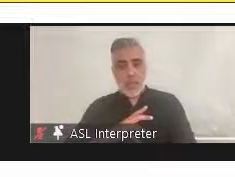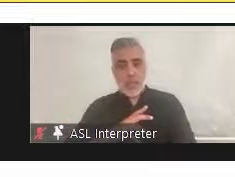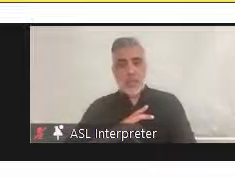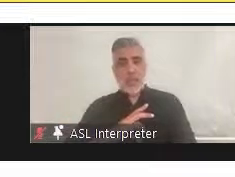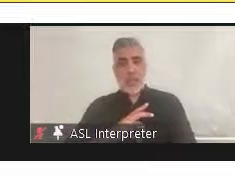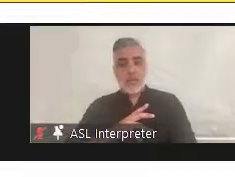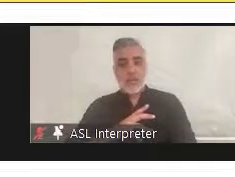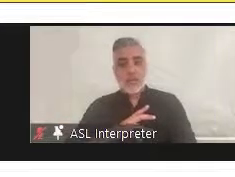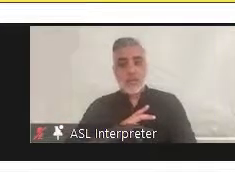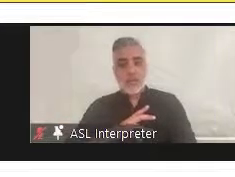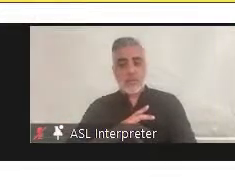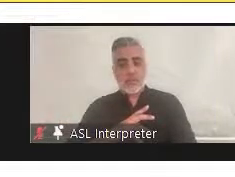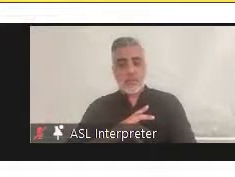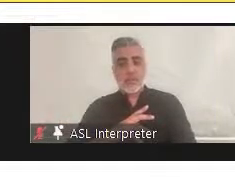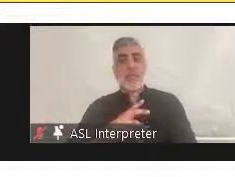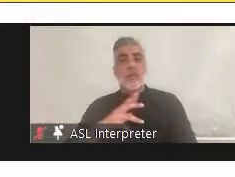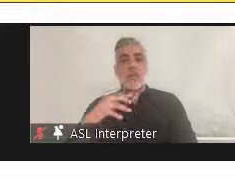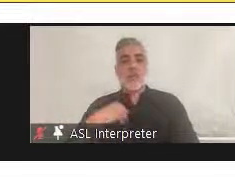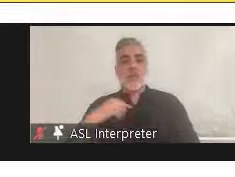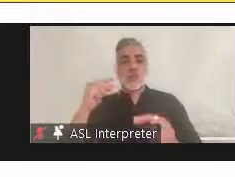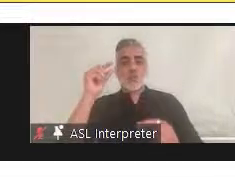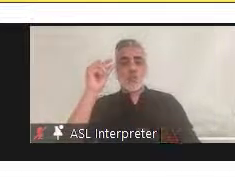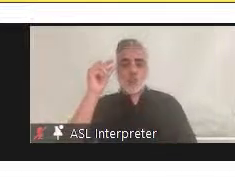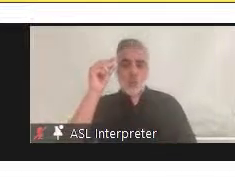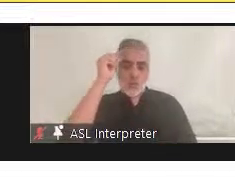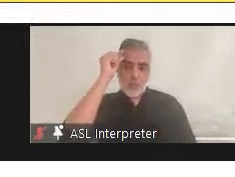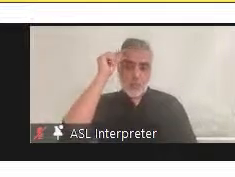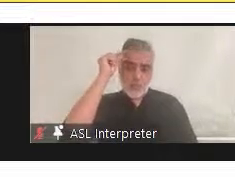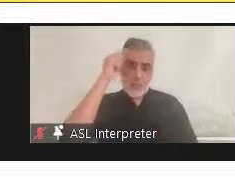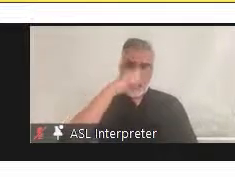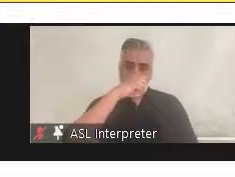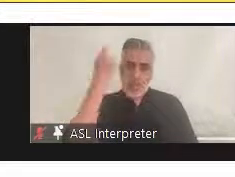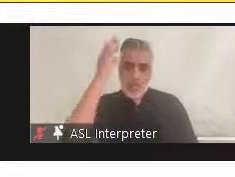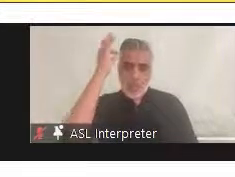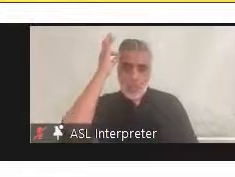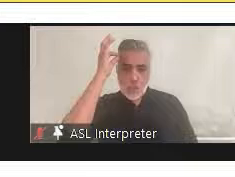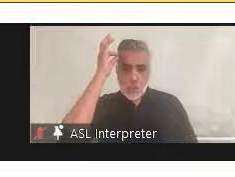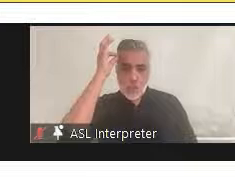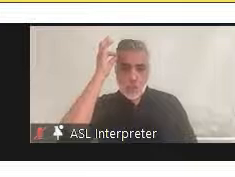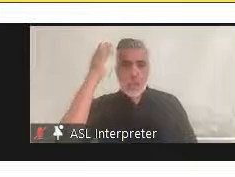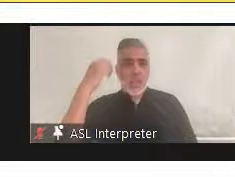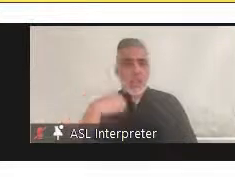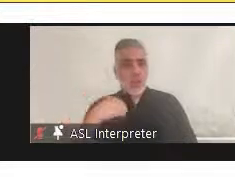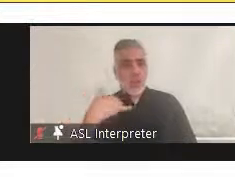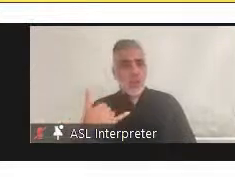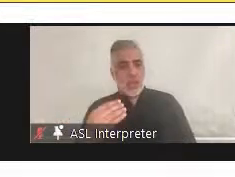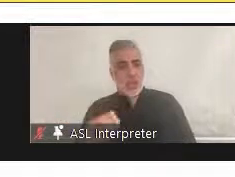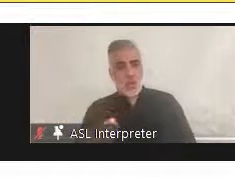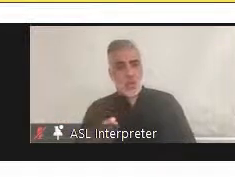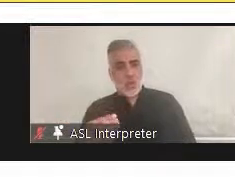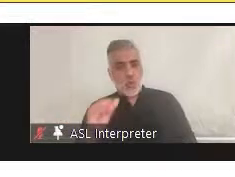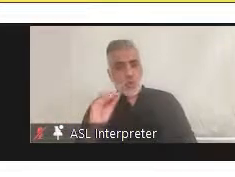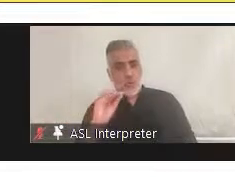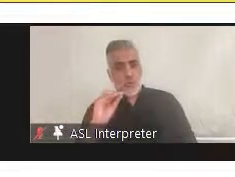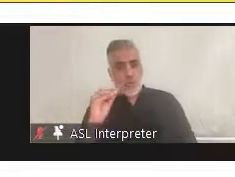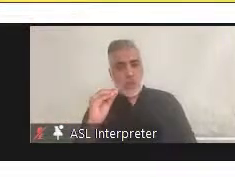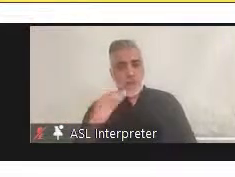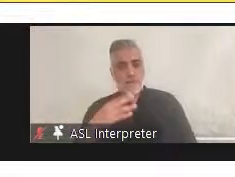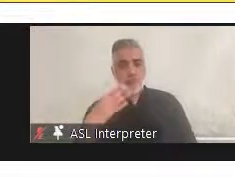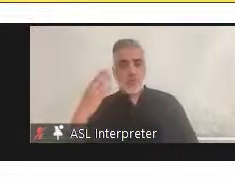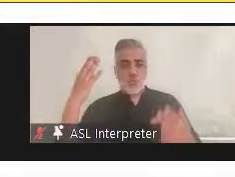40s with short black hair, and I'm putting on a dark